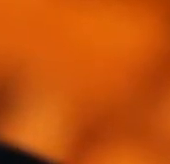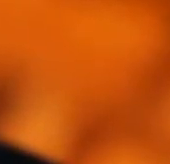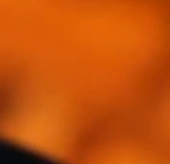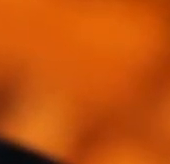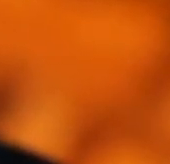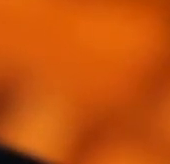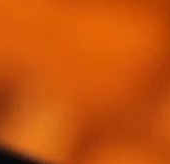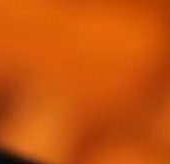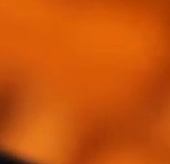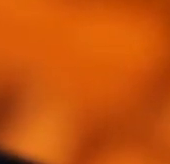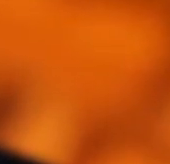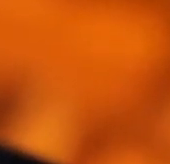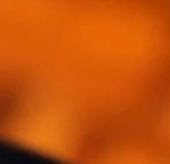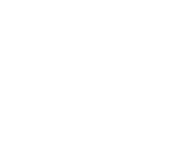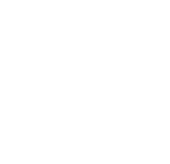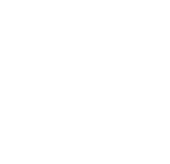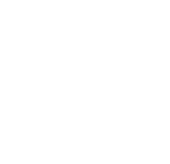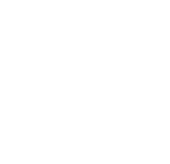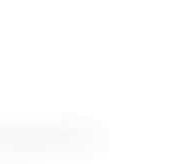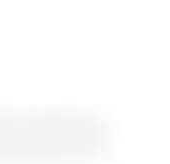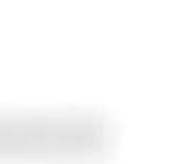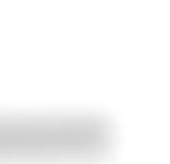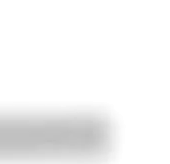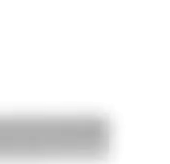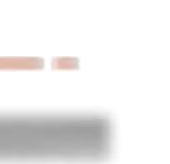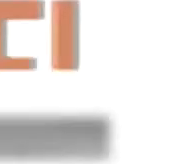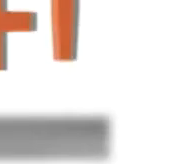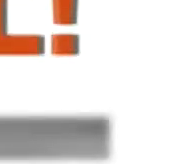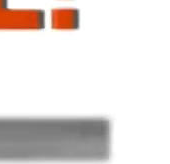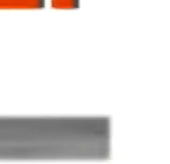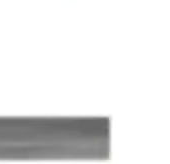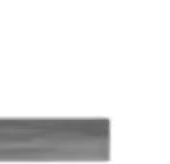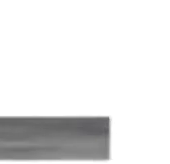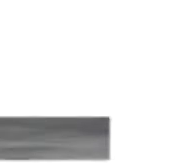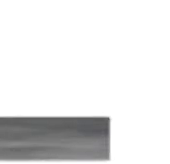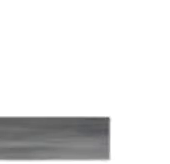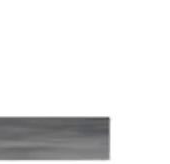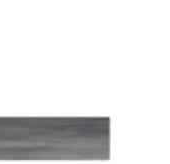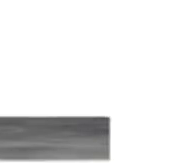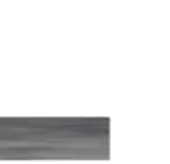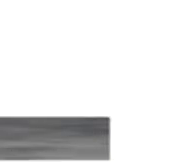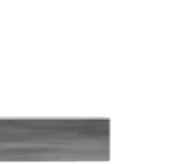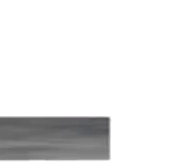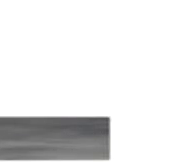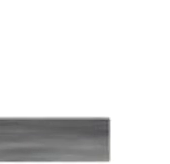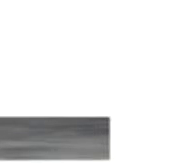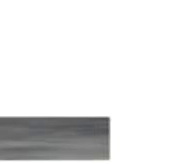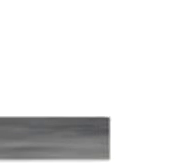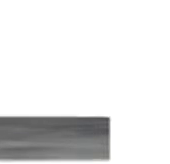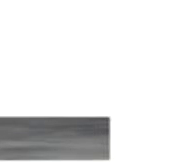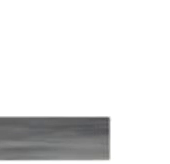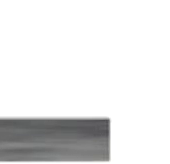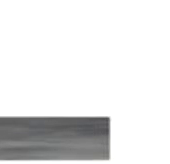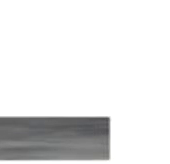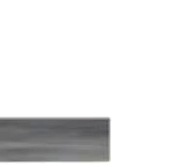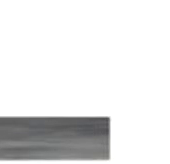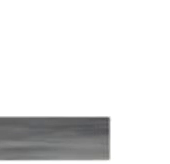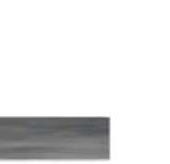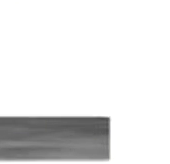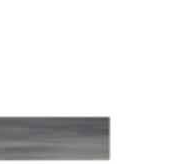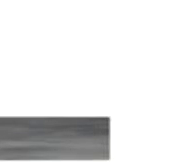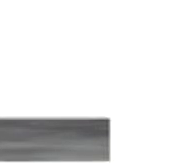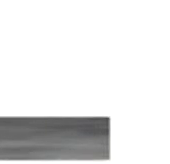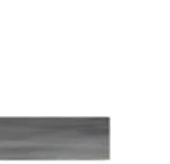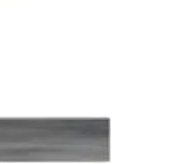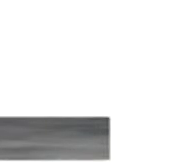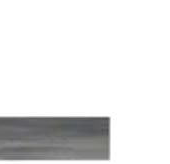to subscribe. KBC Helping Hands. Together, we can make a difference and bring hope to